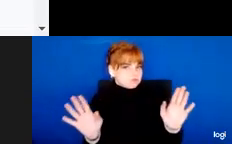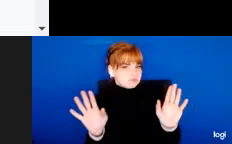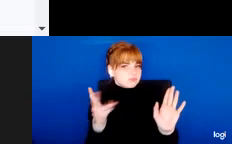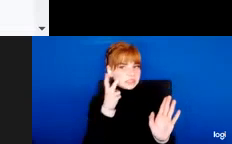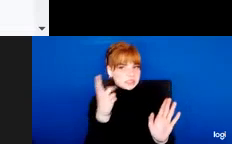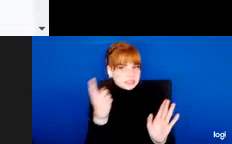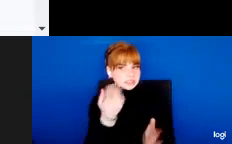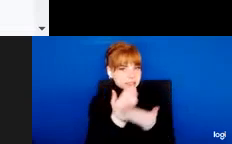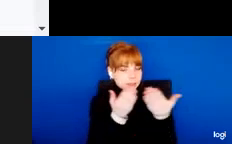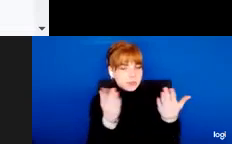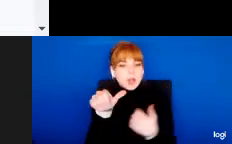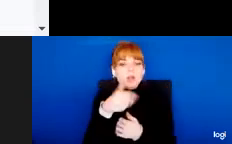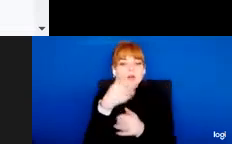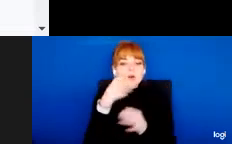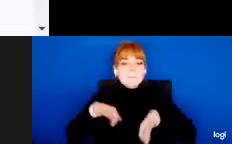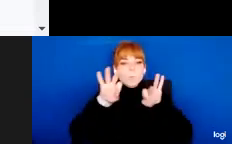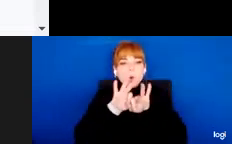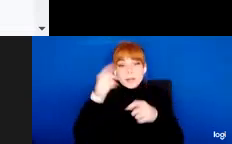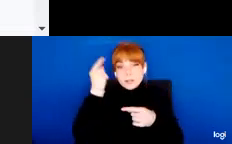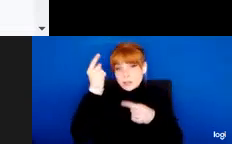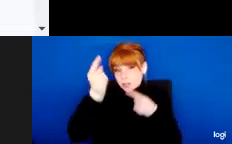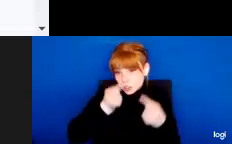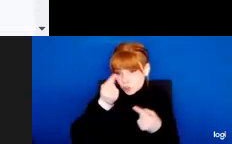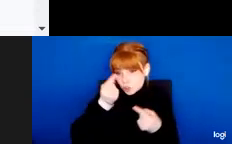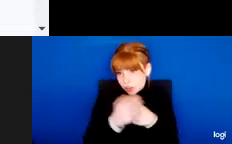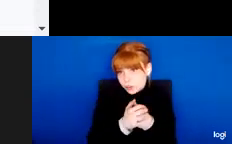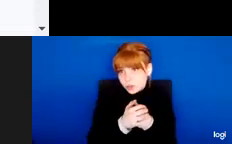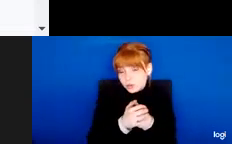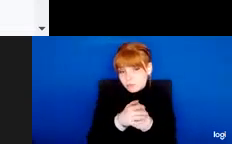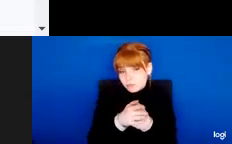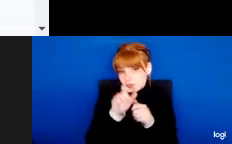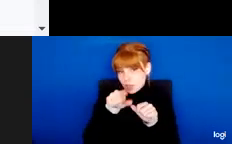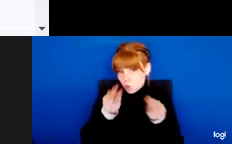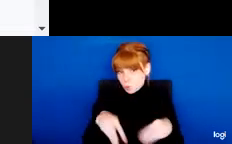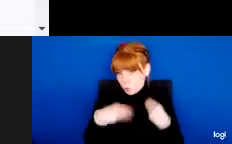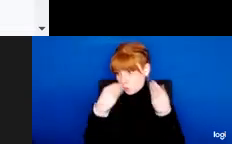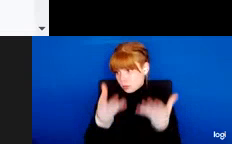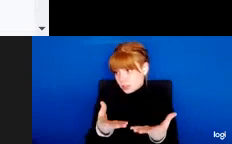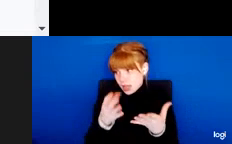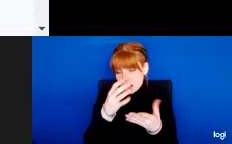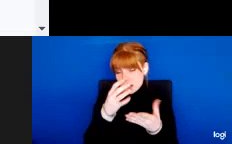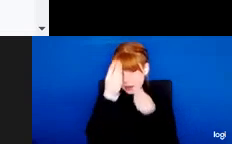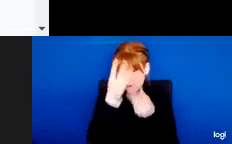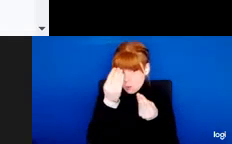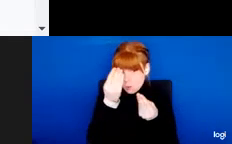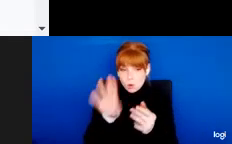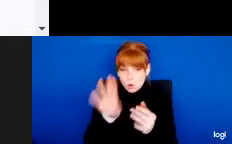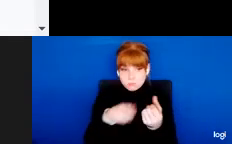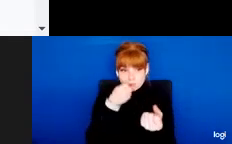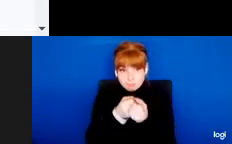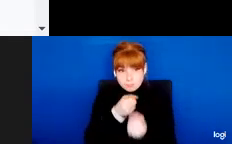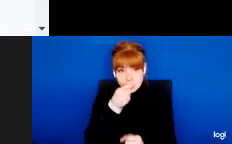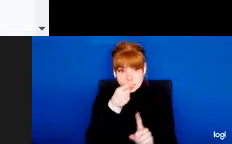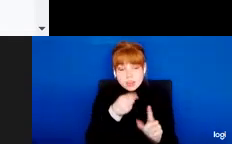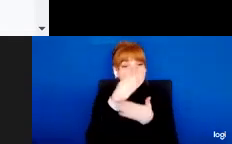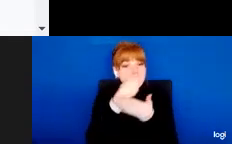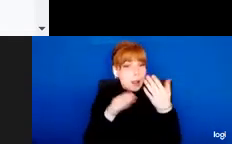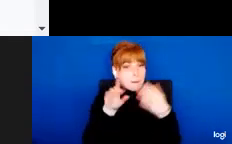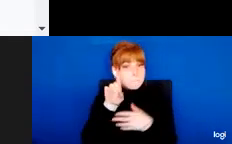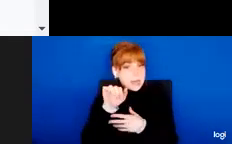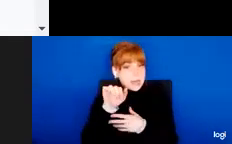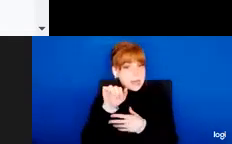One important consideration is can you present data that will reinforce this? Some dashboards maybe have a data view, a view where you can see the chart